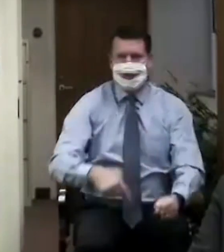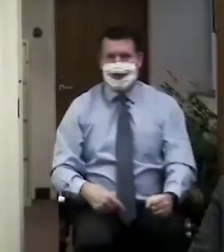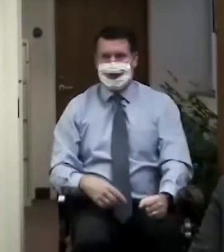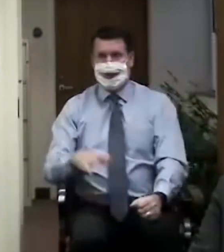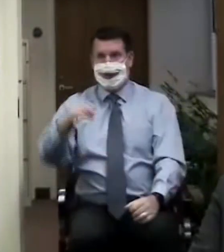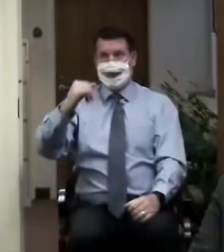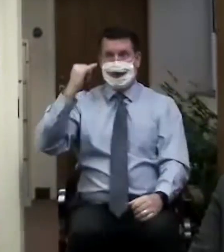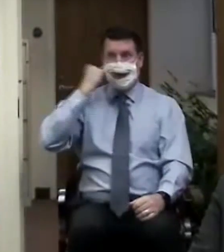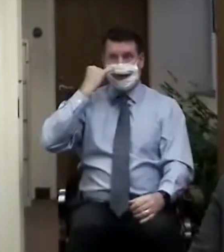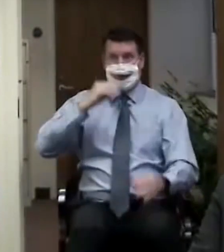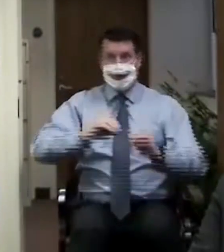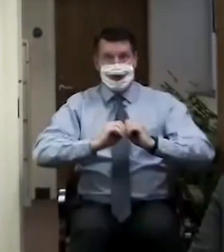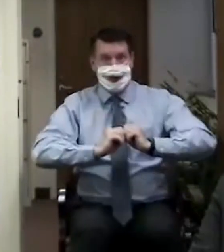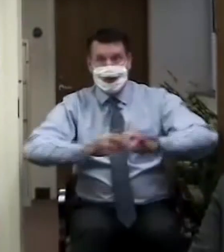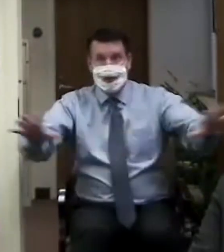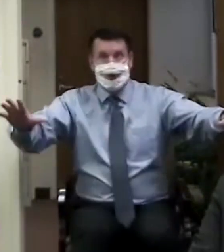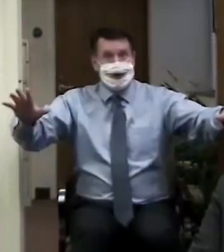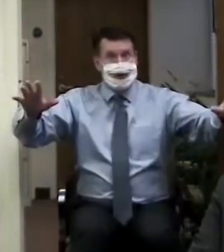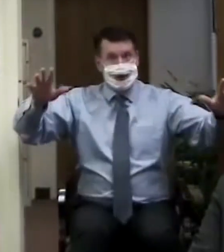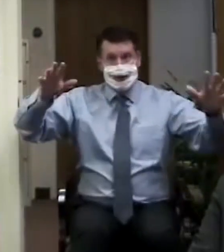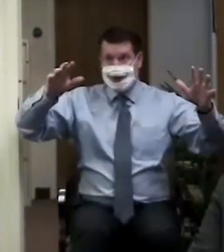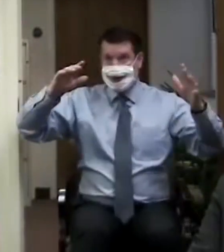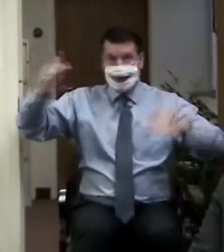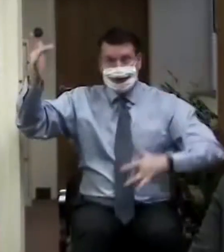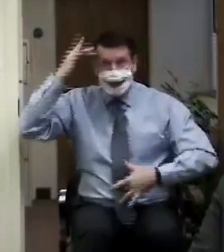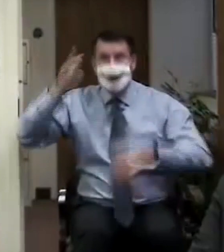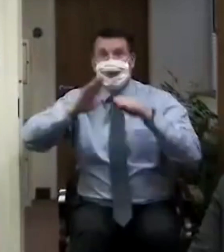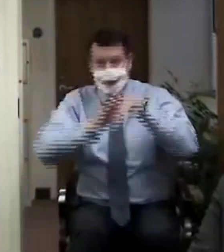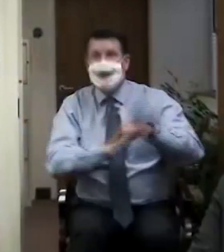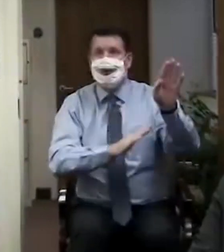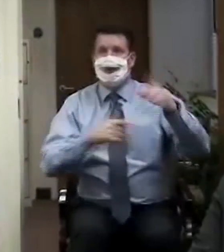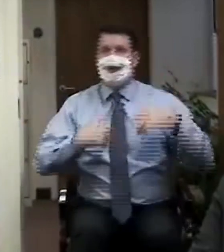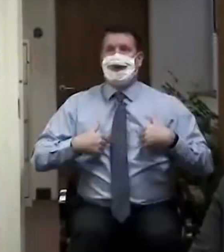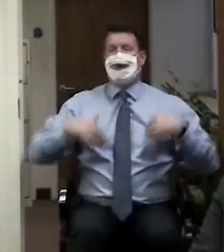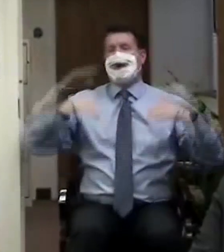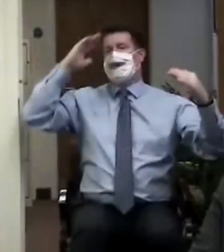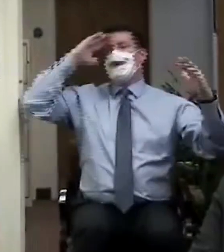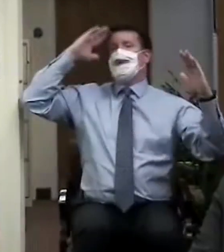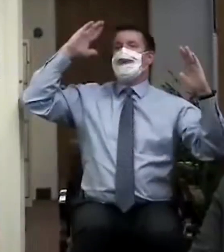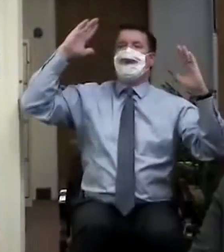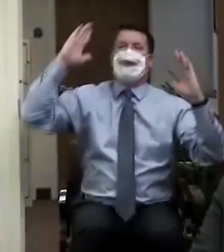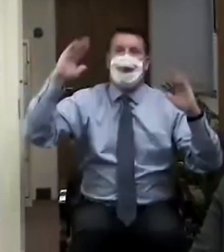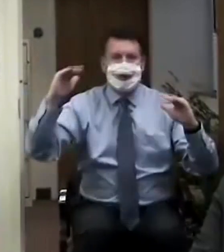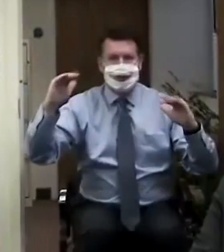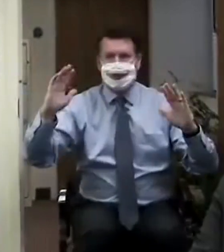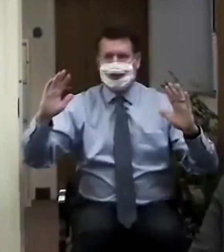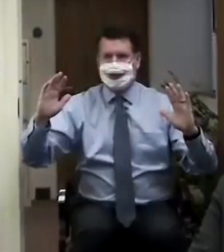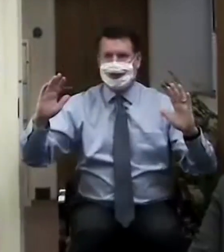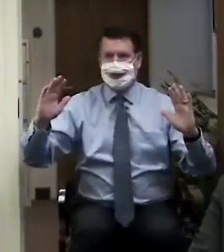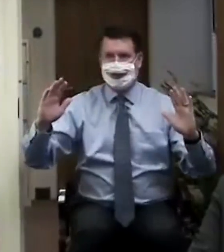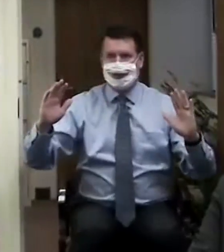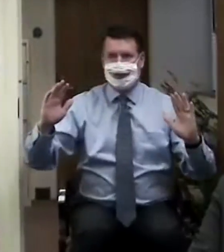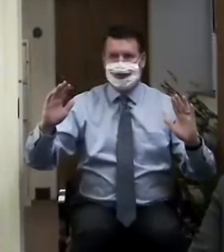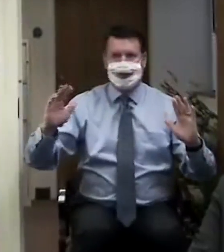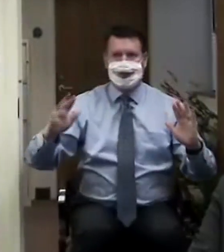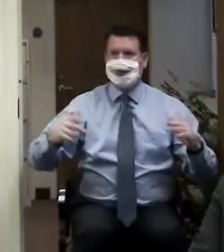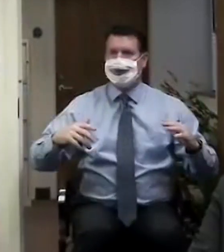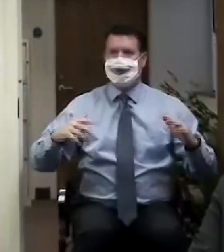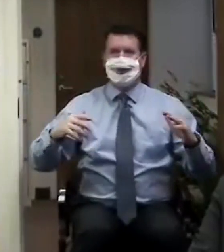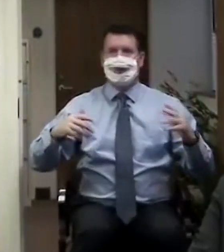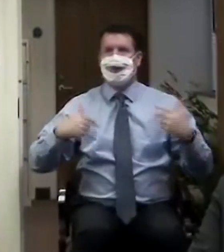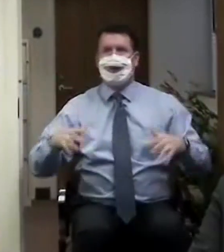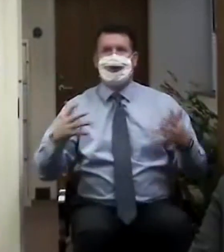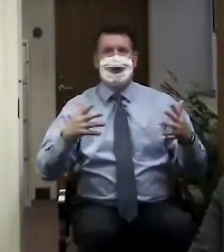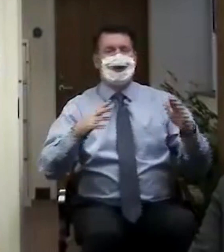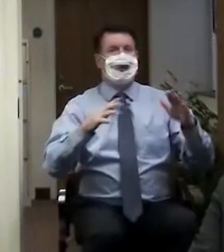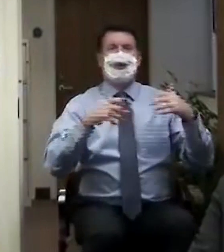in a month or two that I have to come back here and say we have to stop non-essential surgeries and procedures, because then